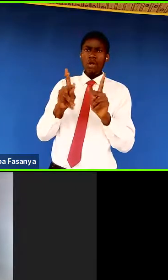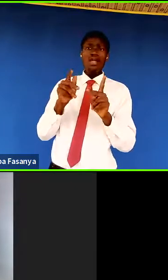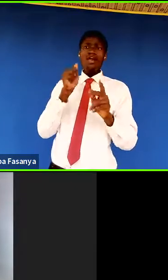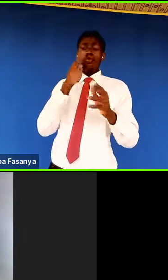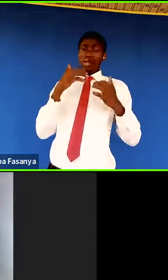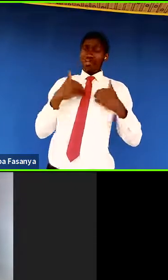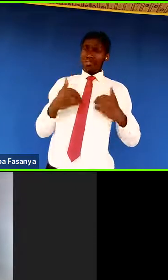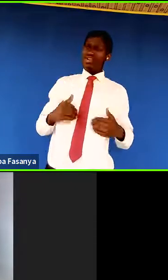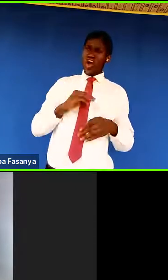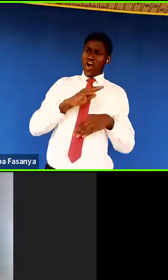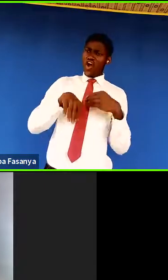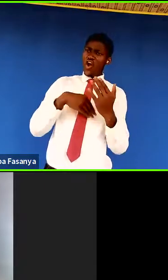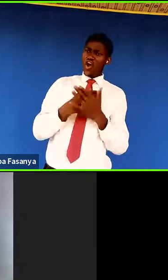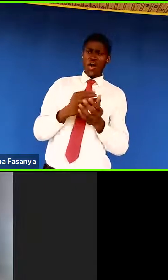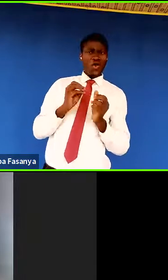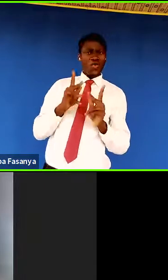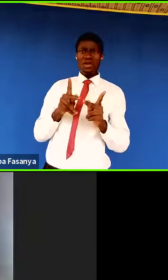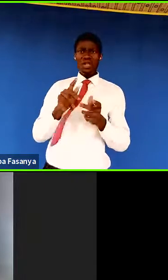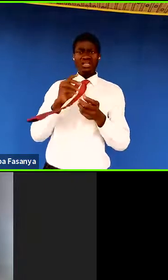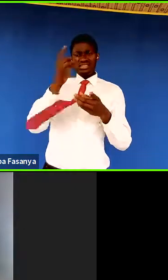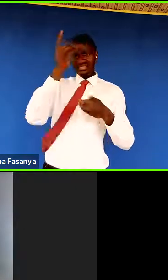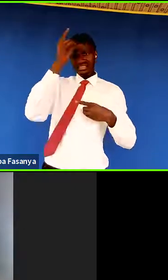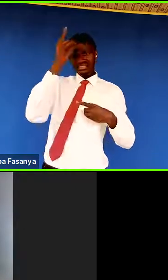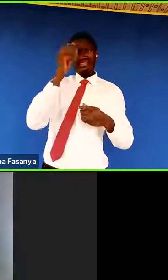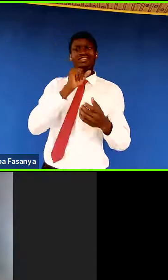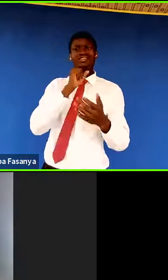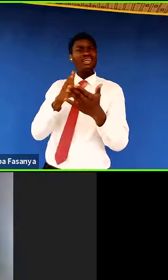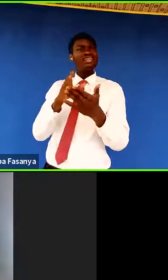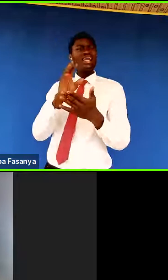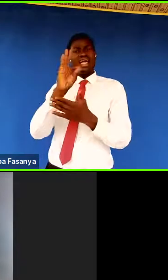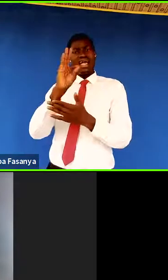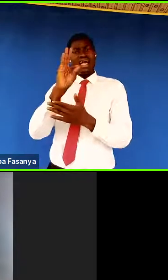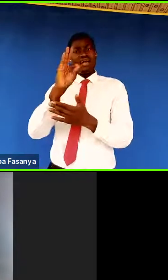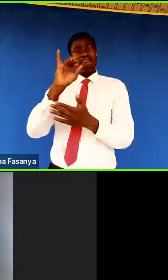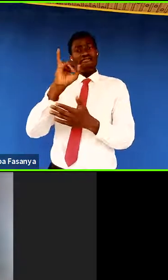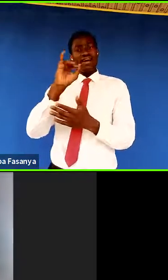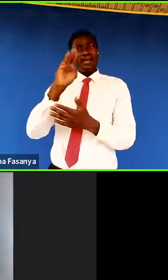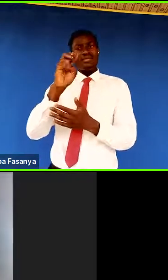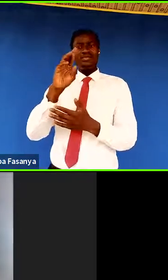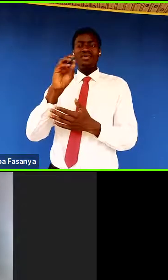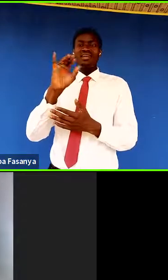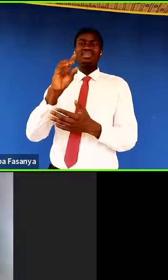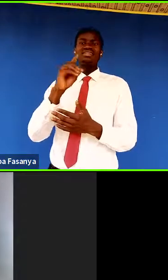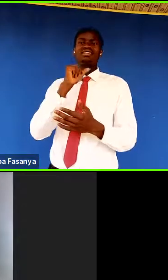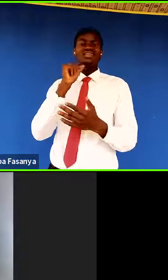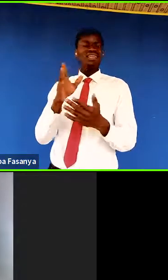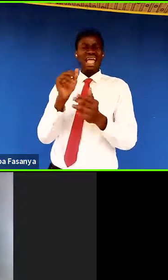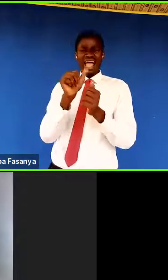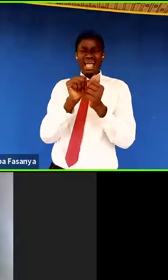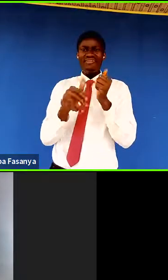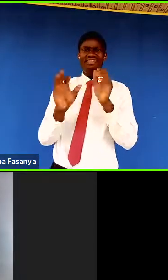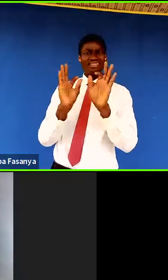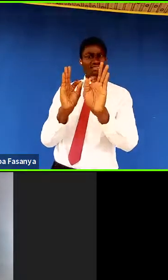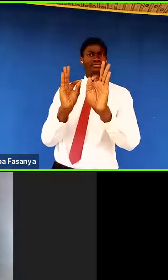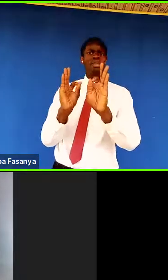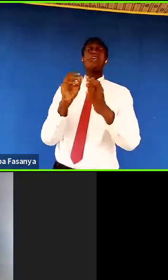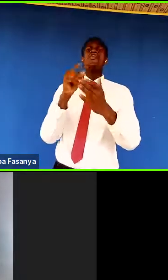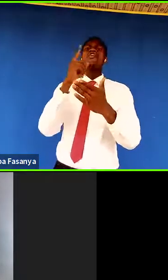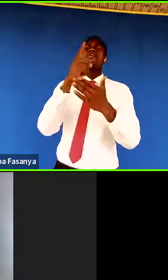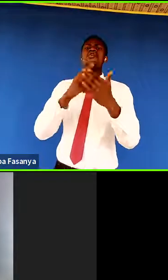no fibroid cells, there is no fibroid growth, everything is fine. So what is the cause of